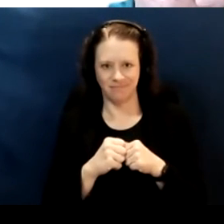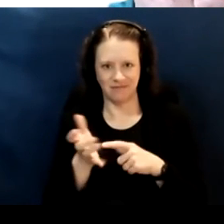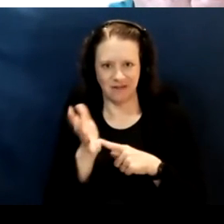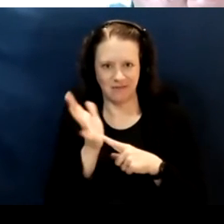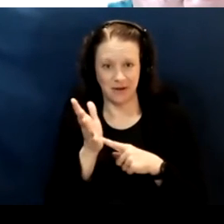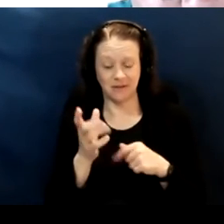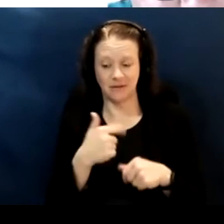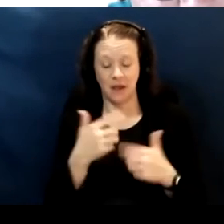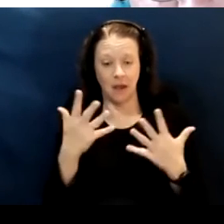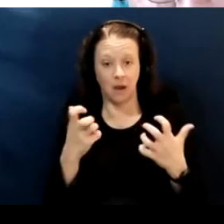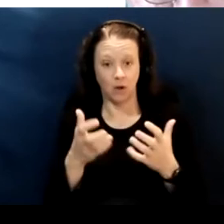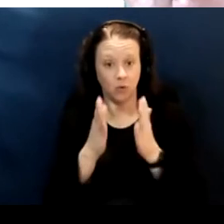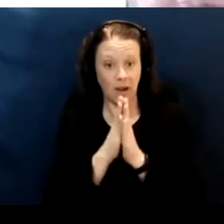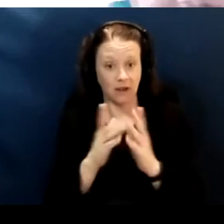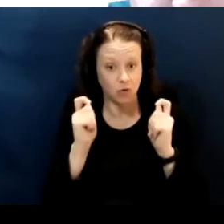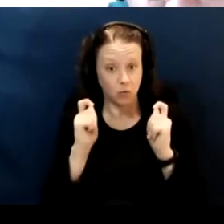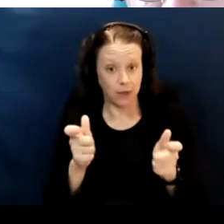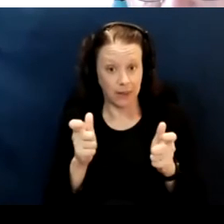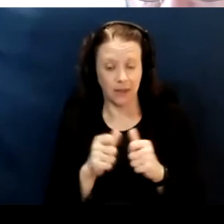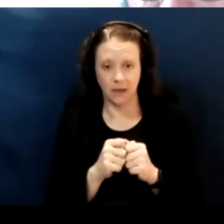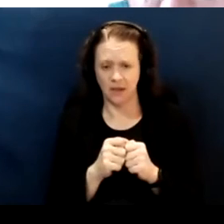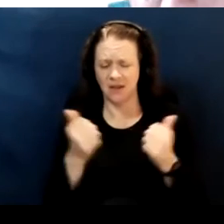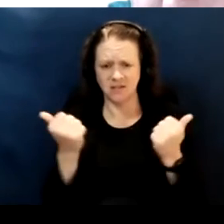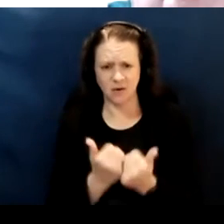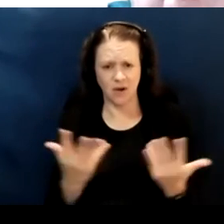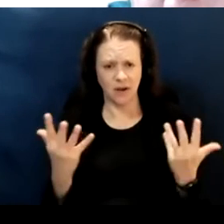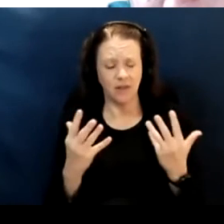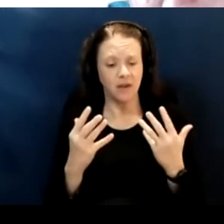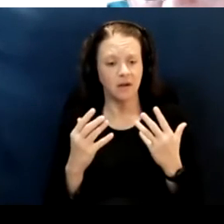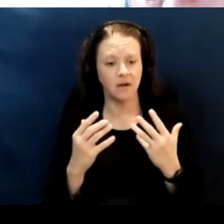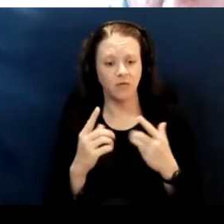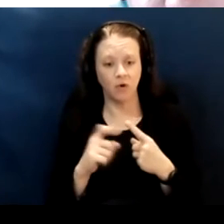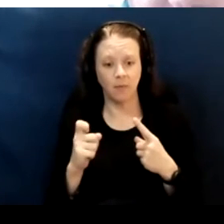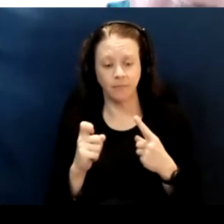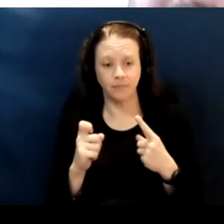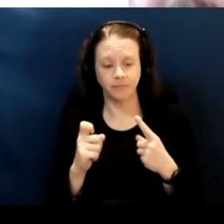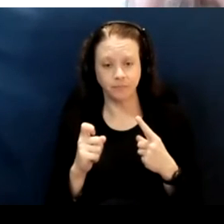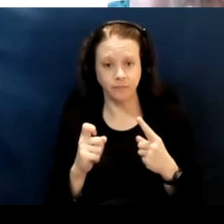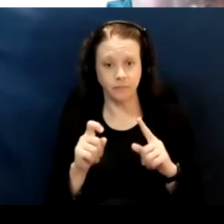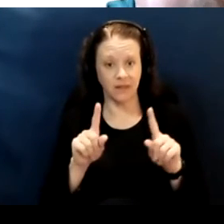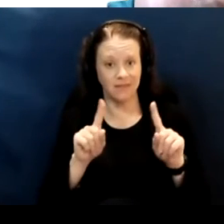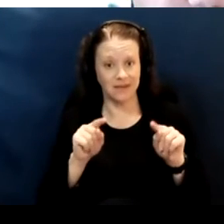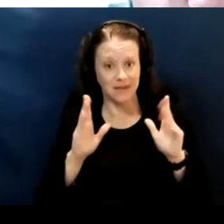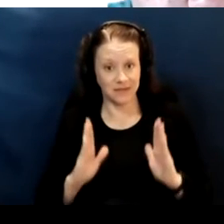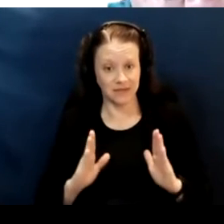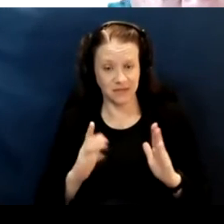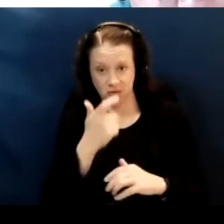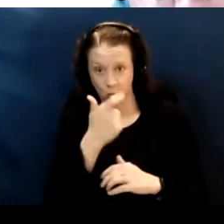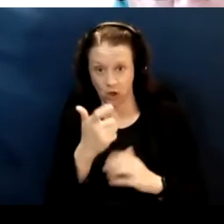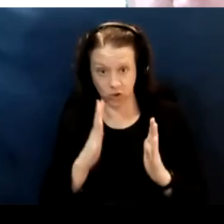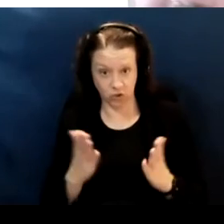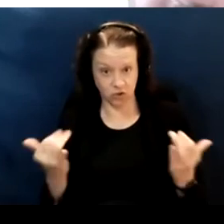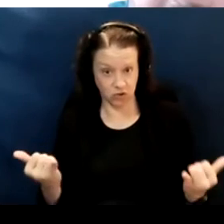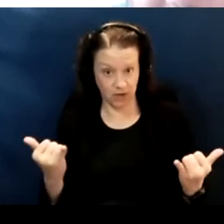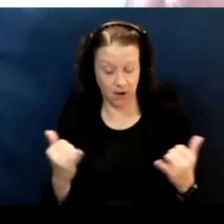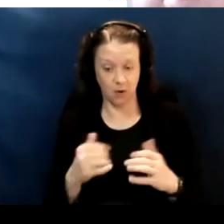5 minutes. I want to ask very quickly, is there anything from the attendees, any questions that folks